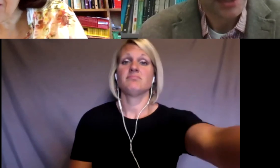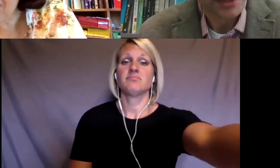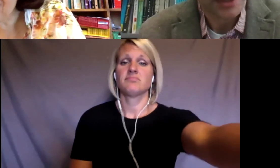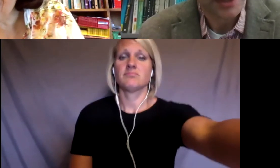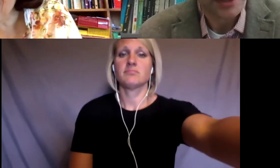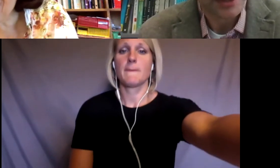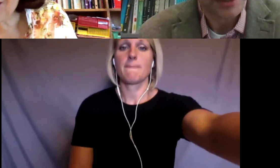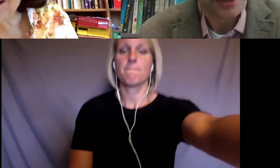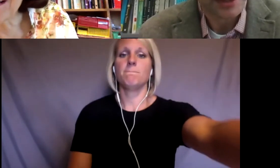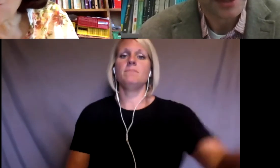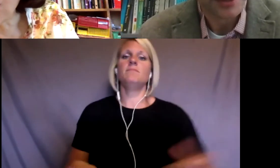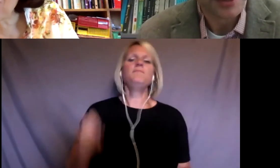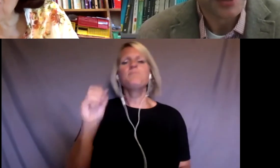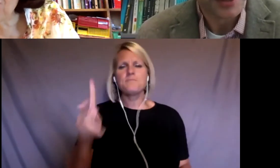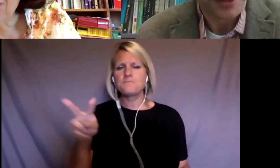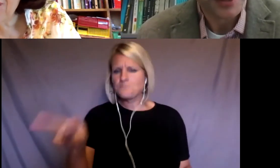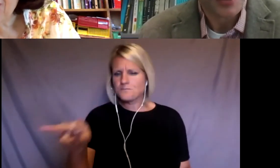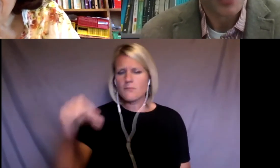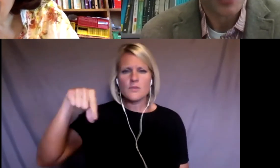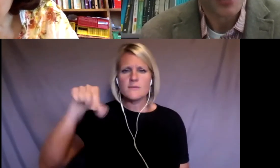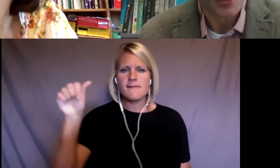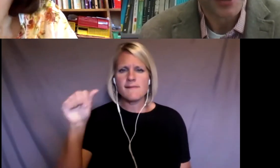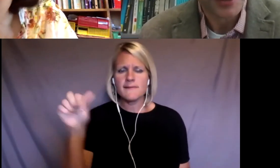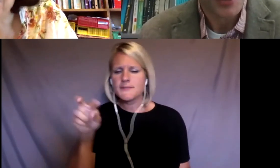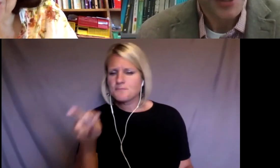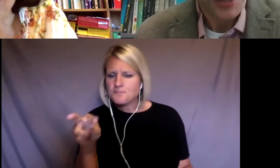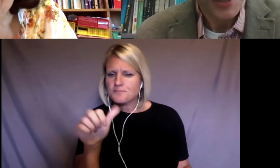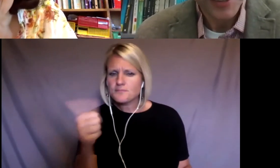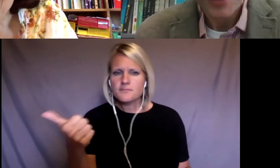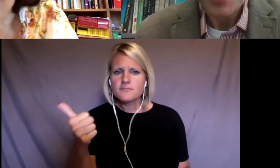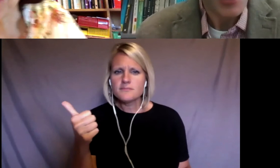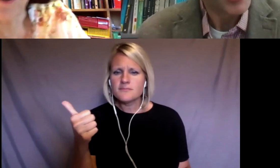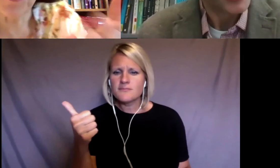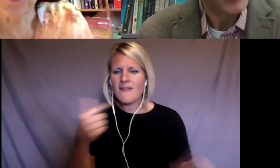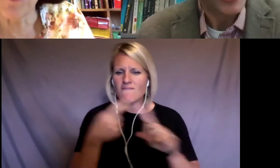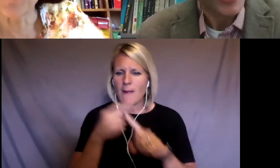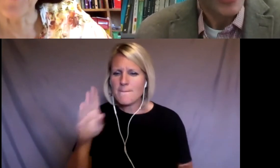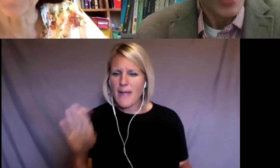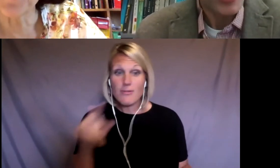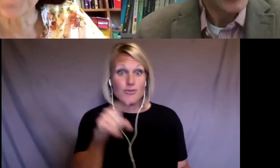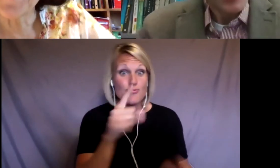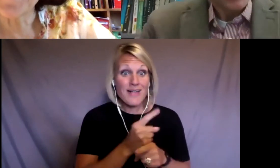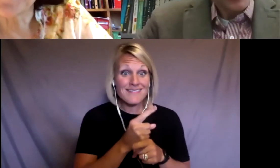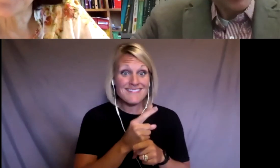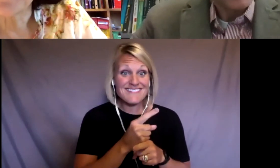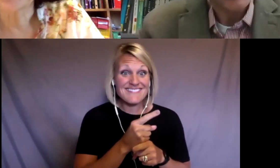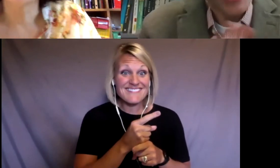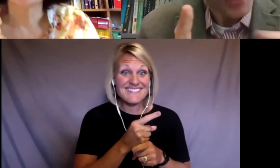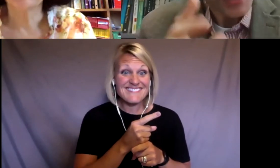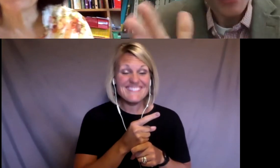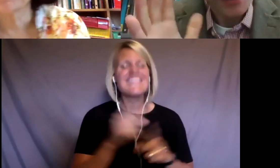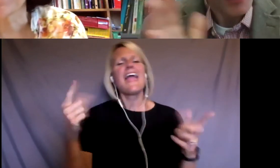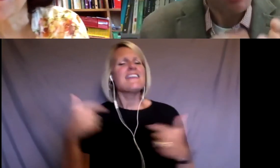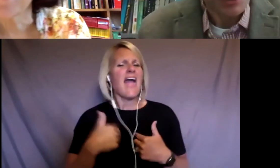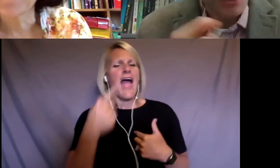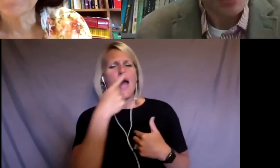Okay, there is another question from Bob, from you, right? Do you want to? Yeah, I'll just